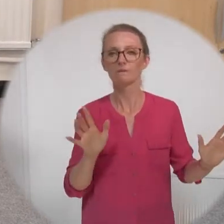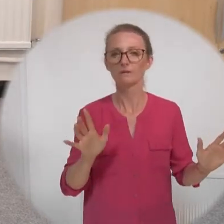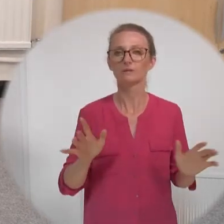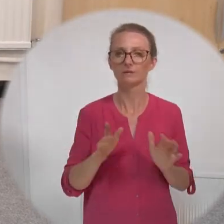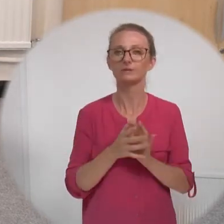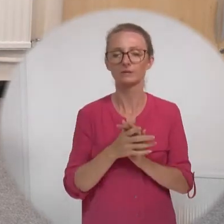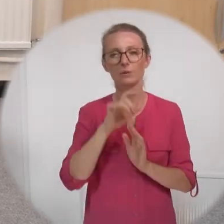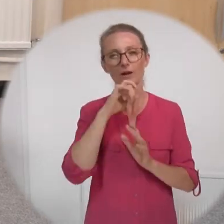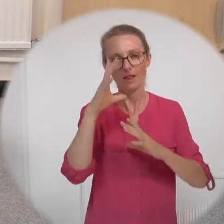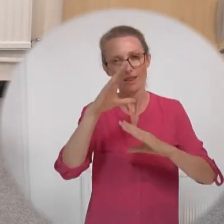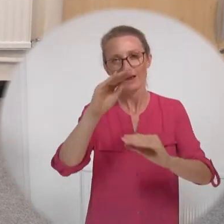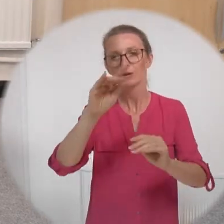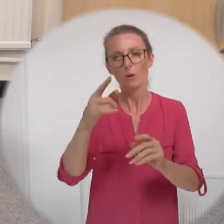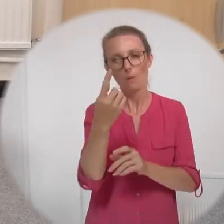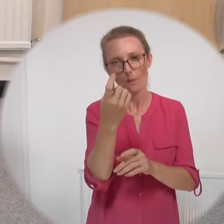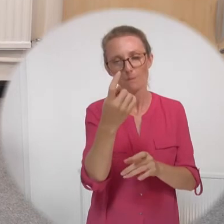one.